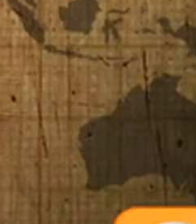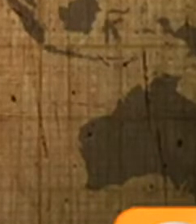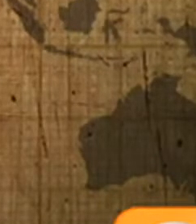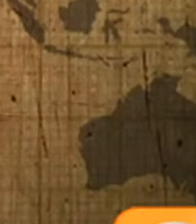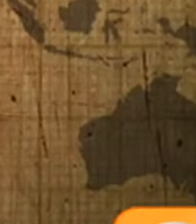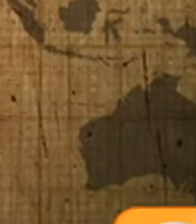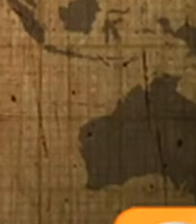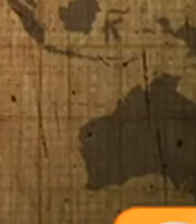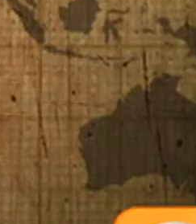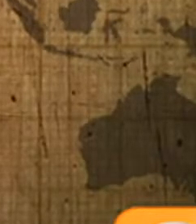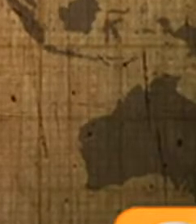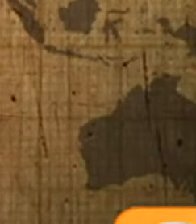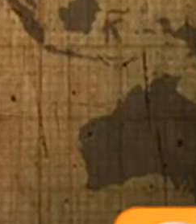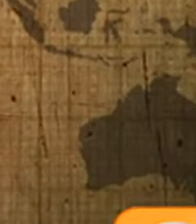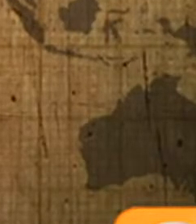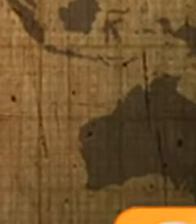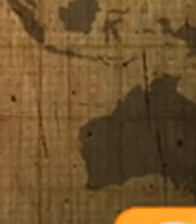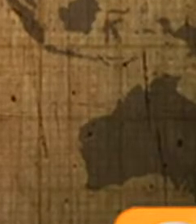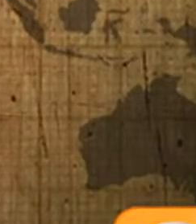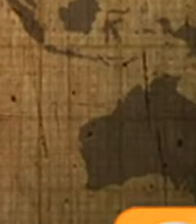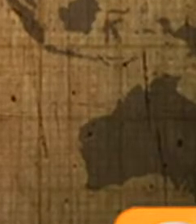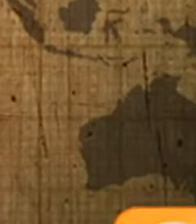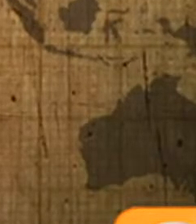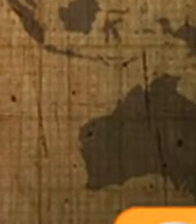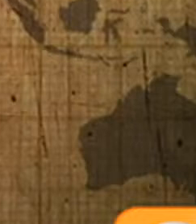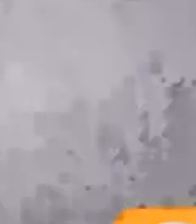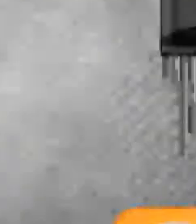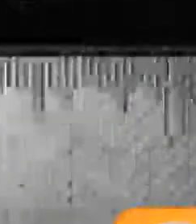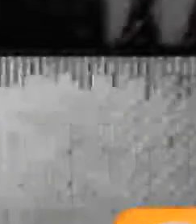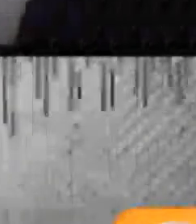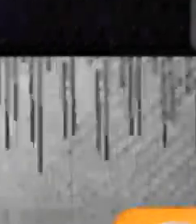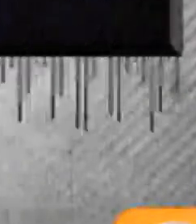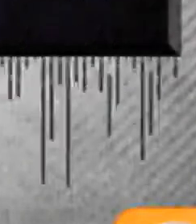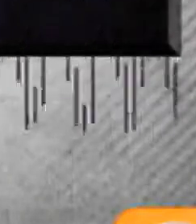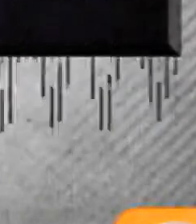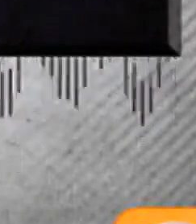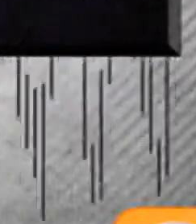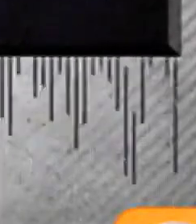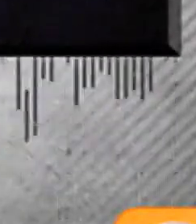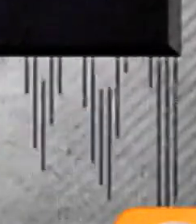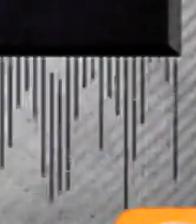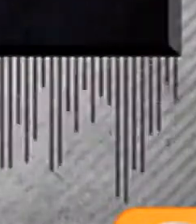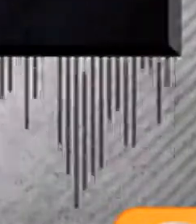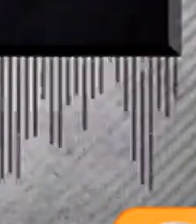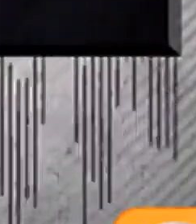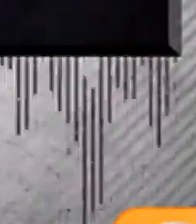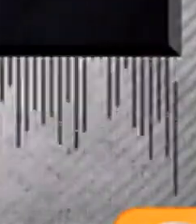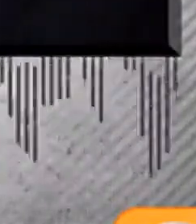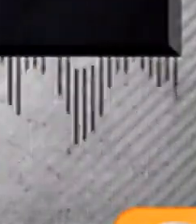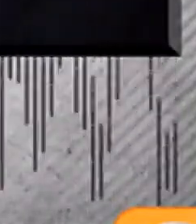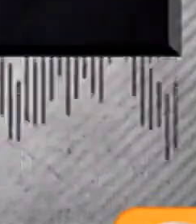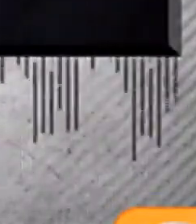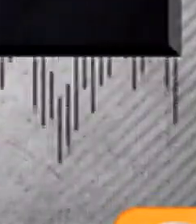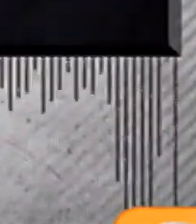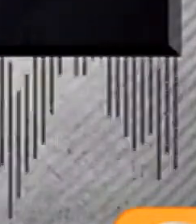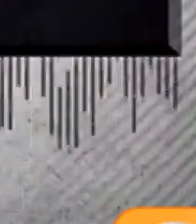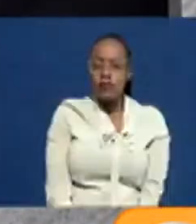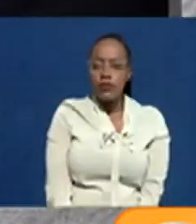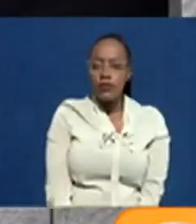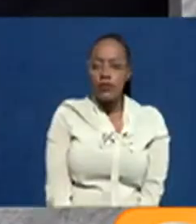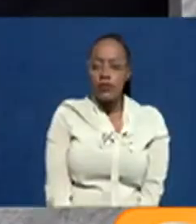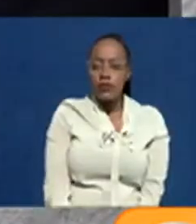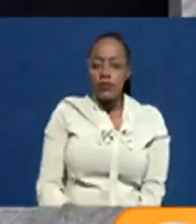not reporting dengue and chikungunya virus prevalence. So in 2020, only 6 countries reported